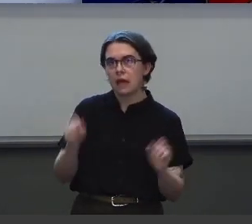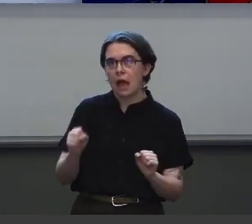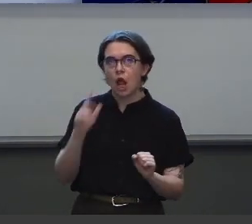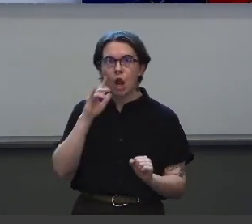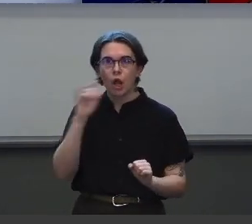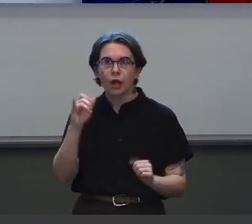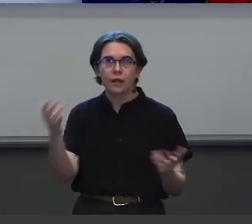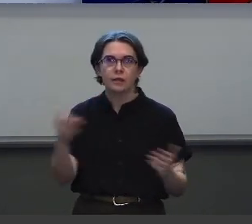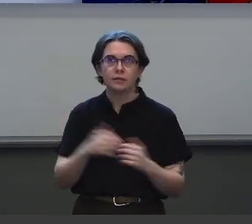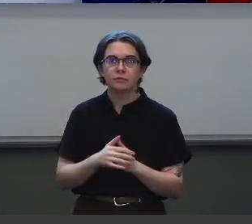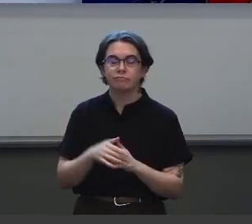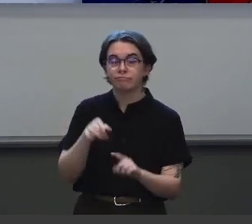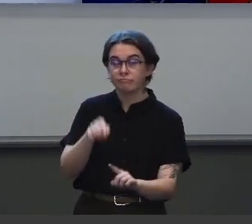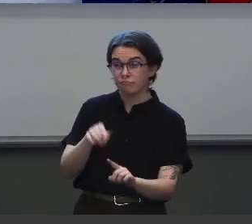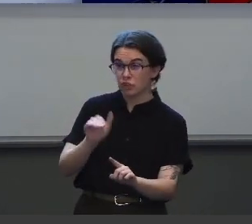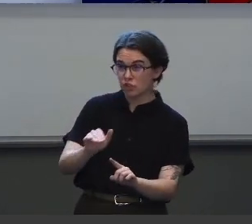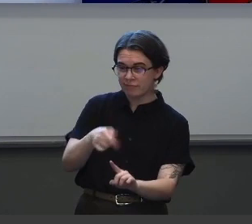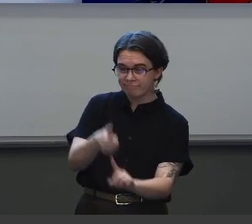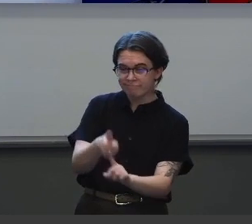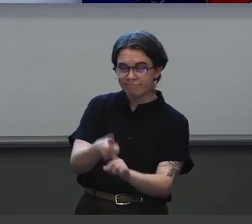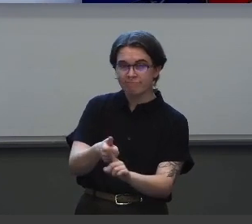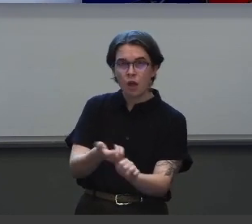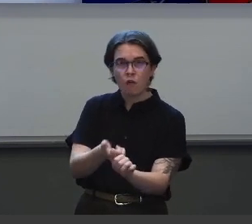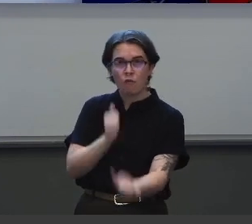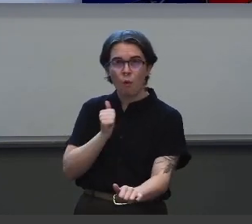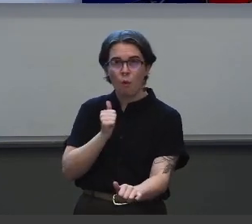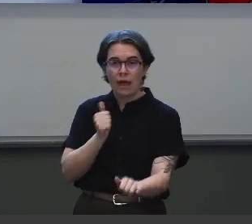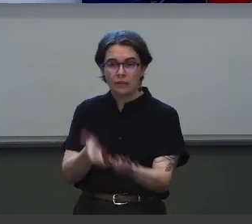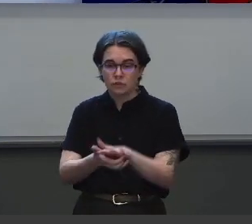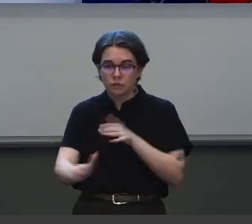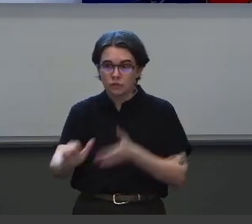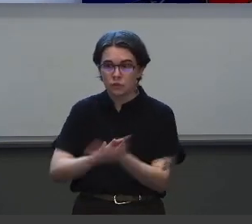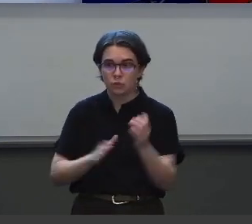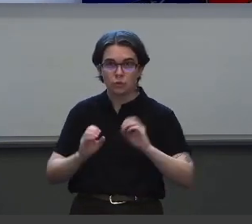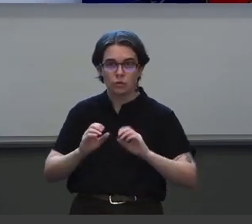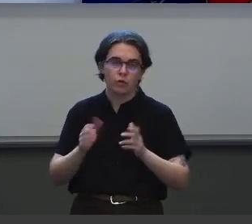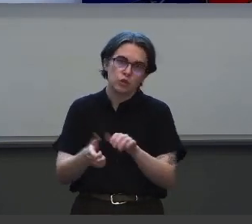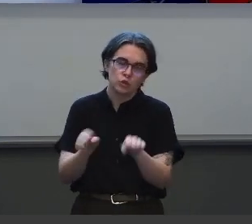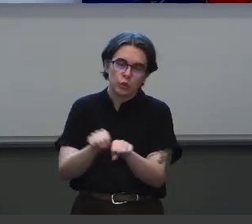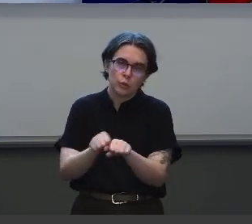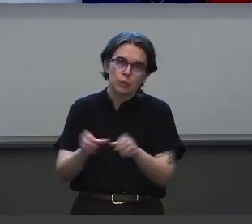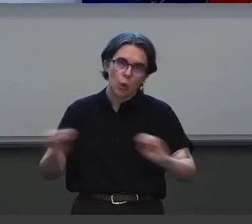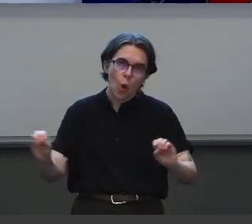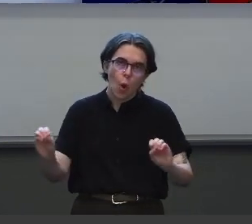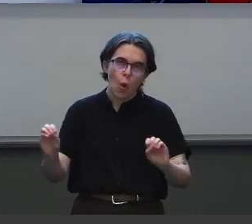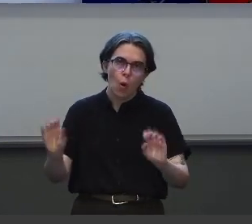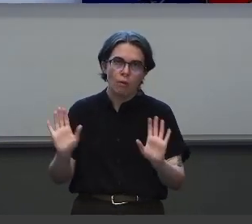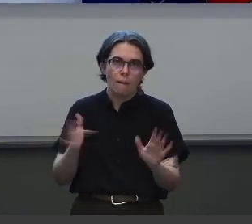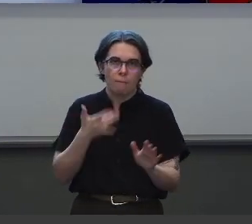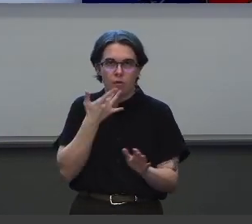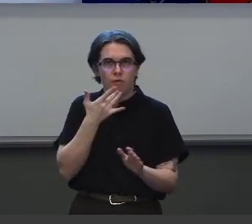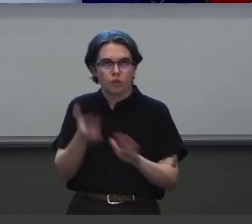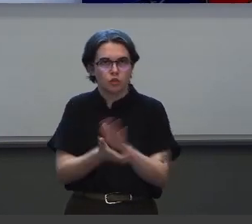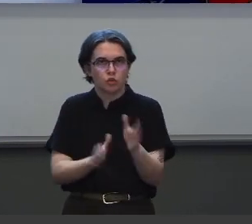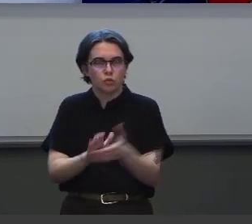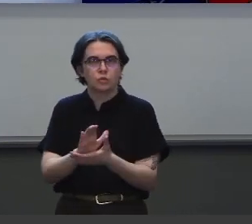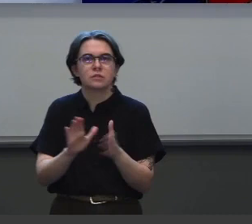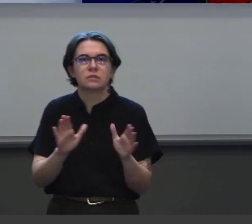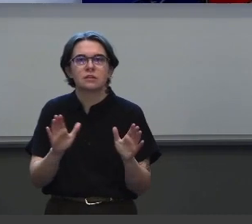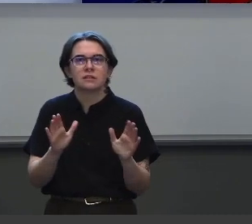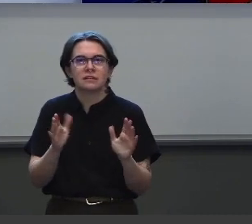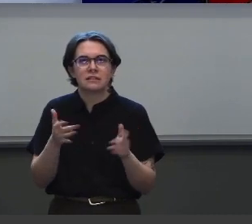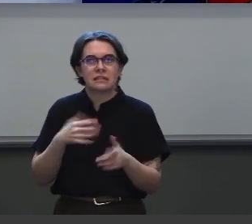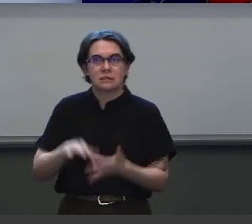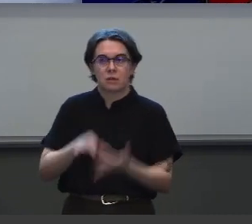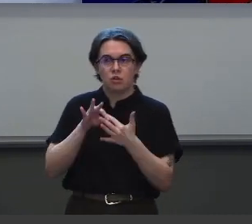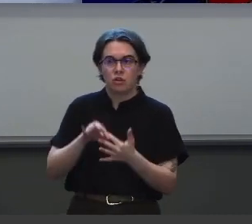like avoids going barefoot, especially in sand or grass, reacts emotionally or aggressively to